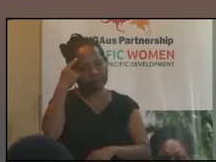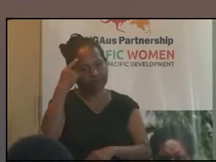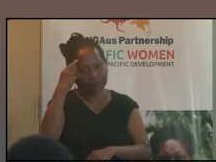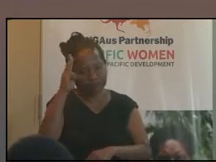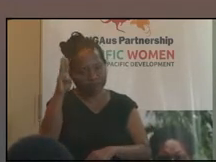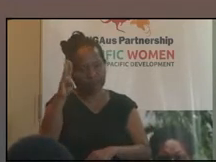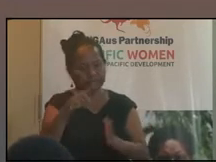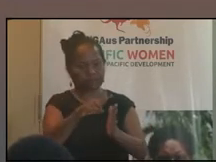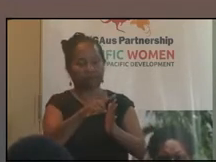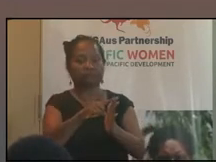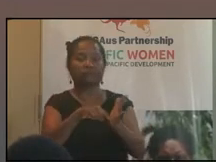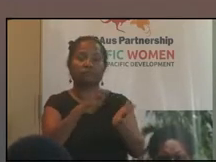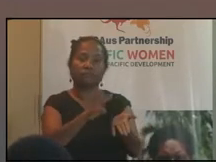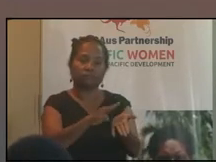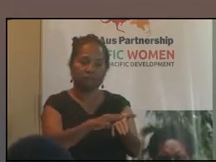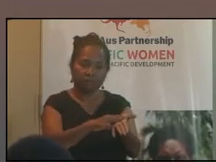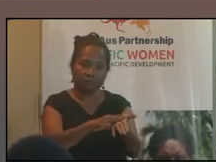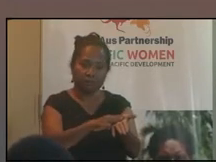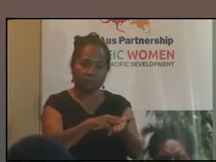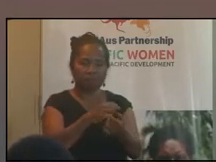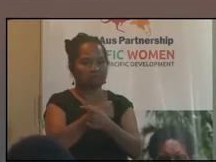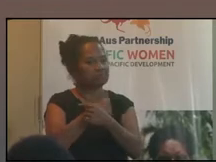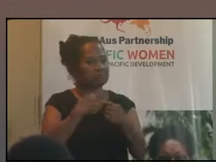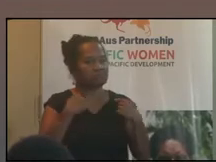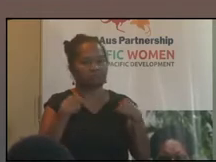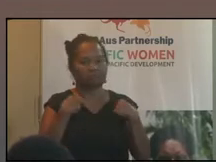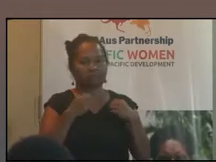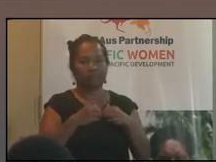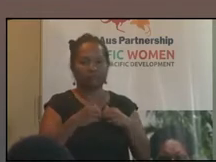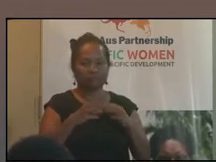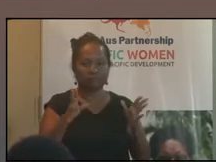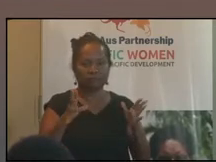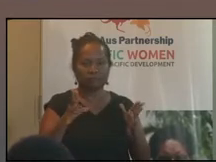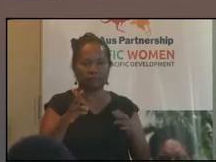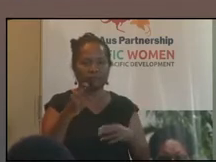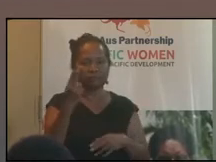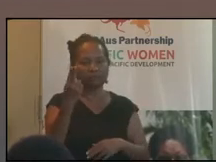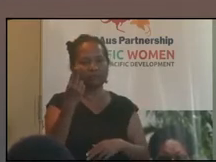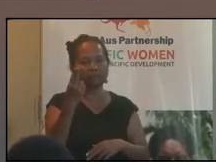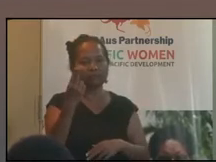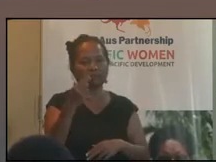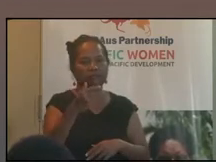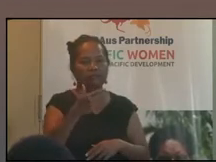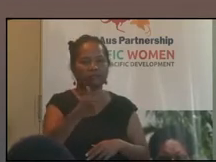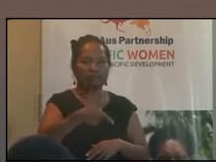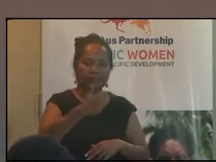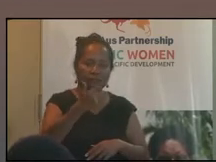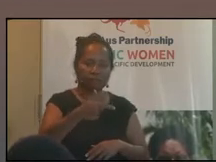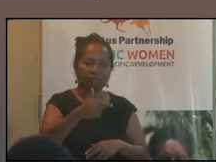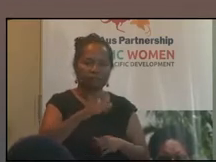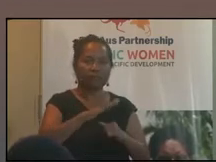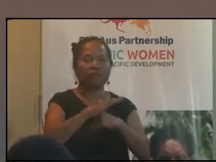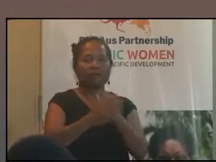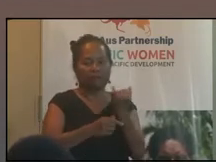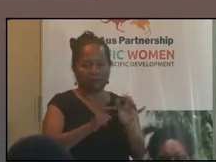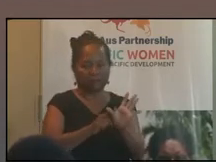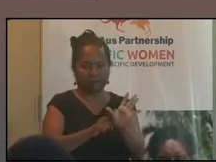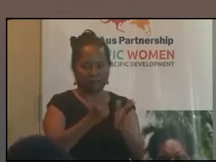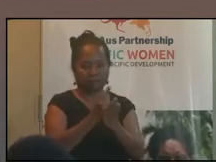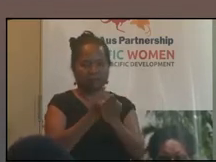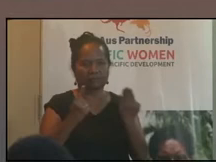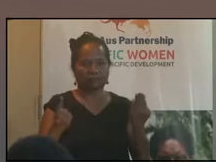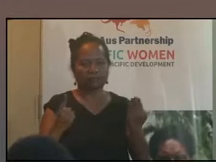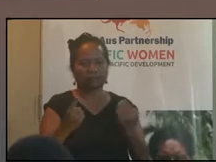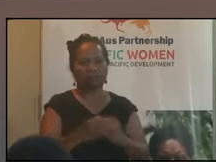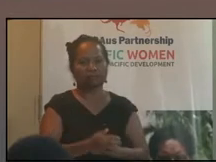Marape. Well, we didn't start in 2017, Mary. We only started last year.